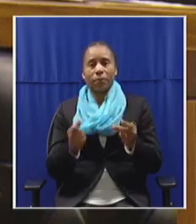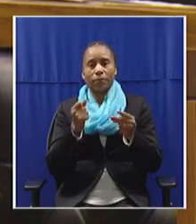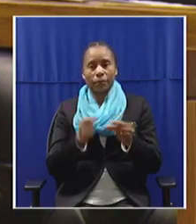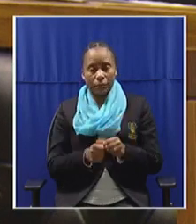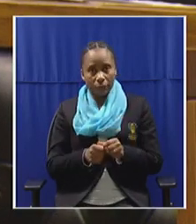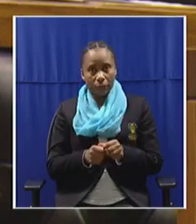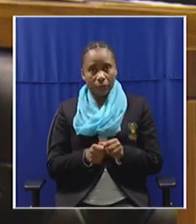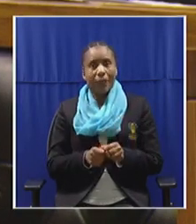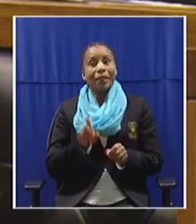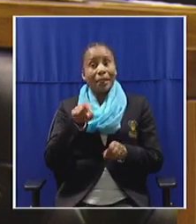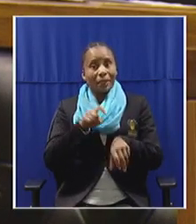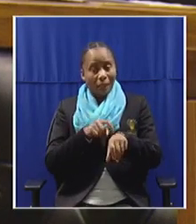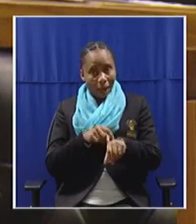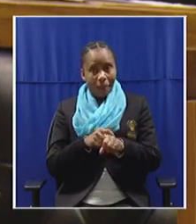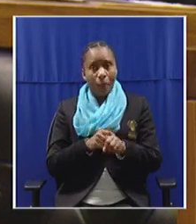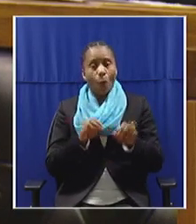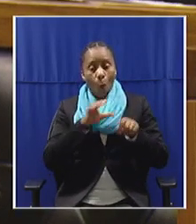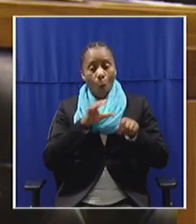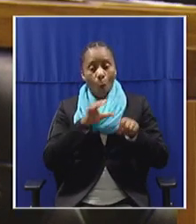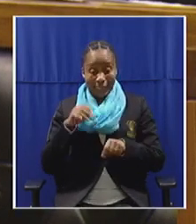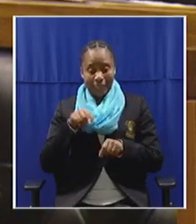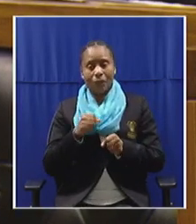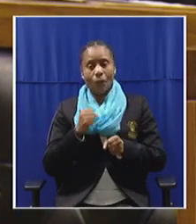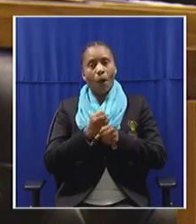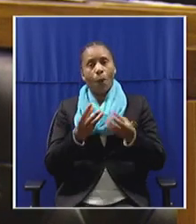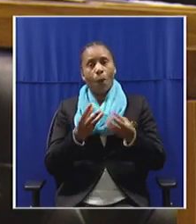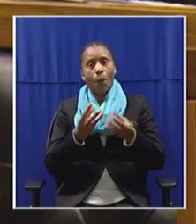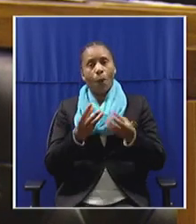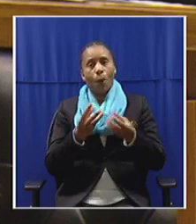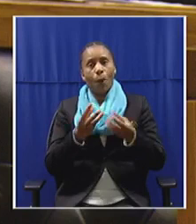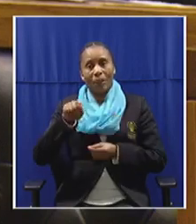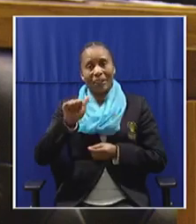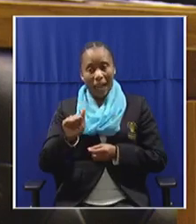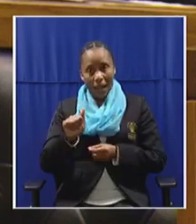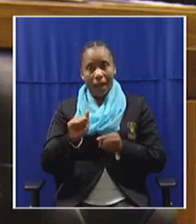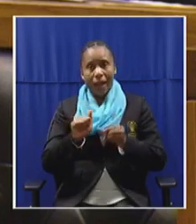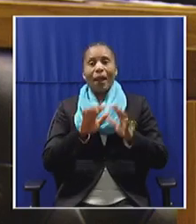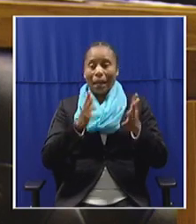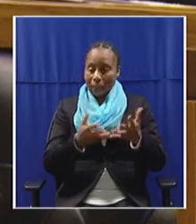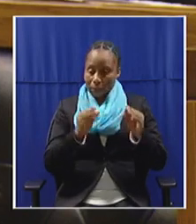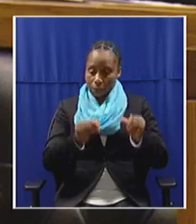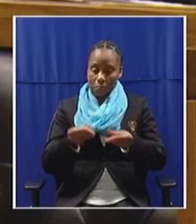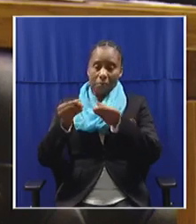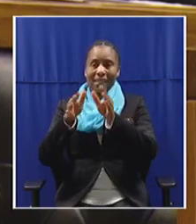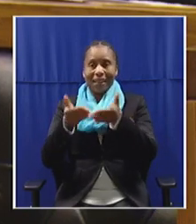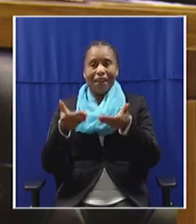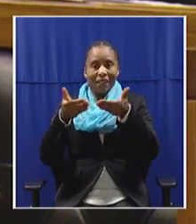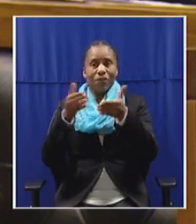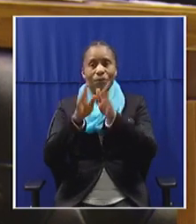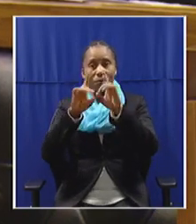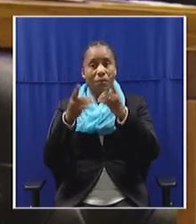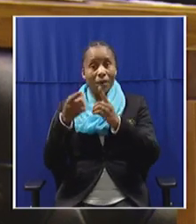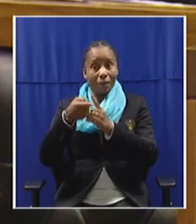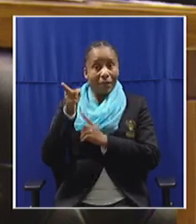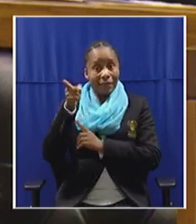this committee will work with COCTA and key service delivery departments to respond in an integrated